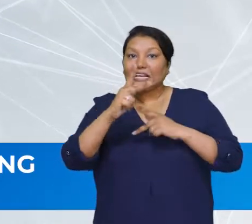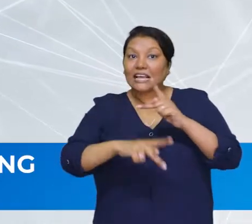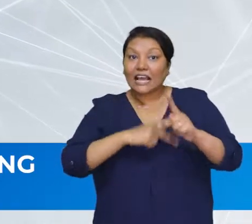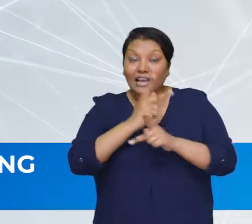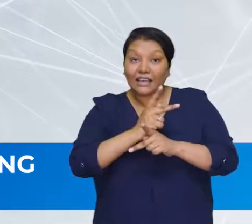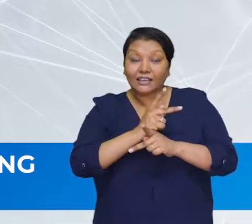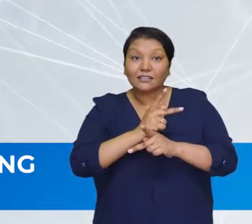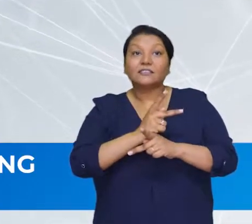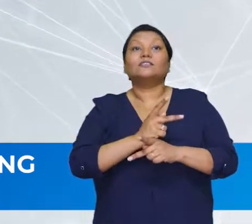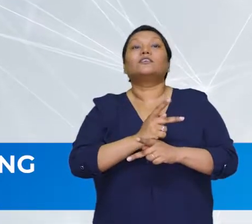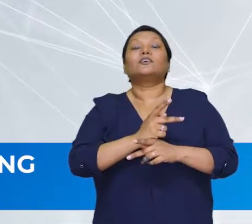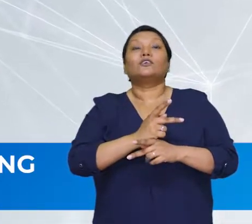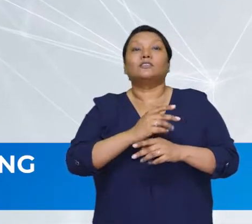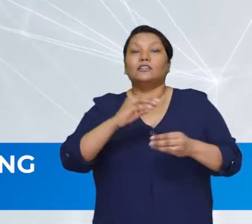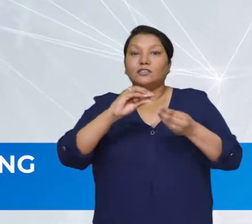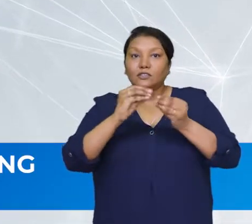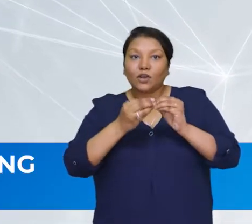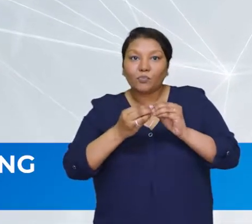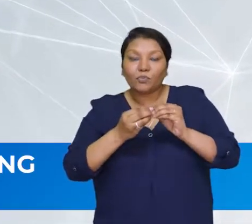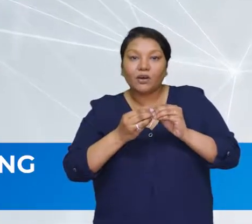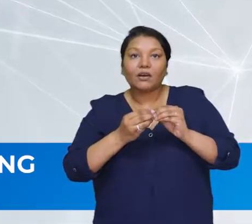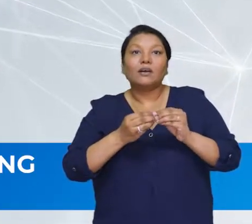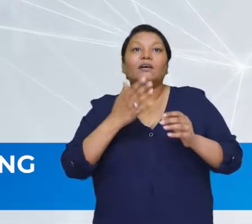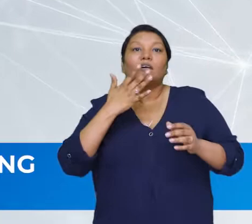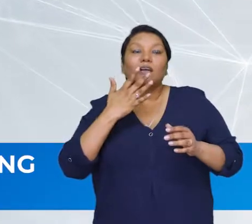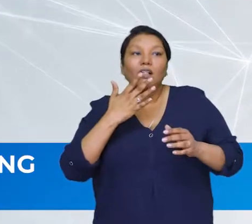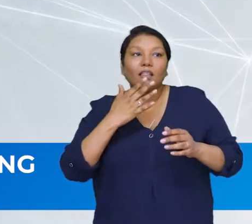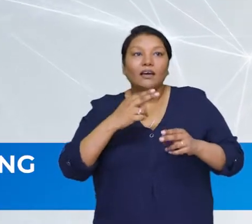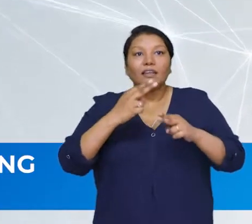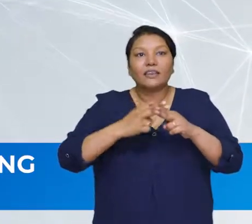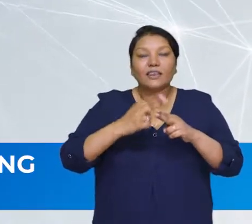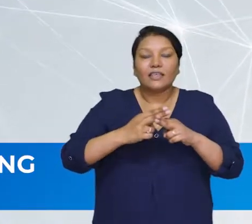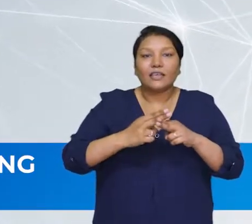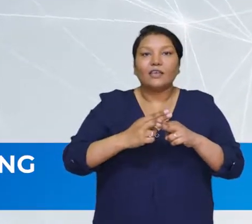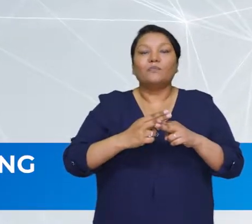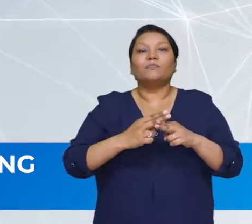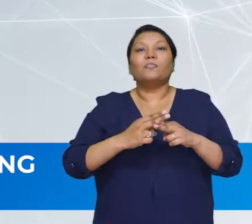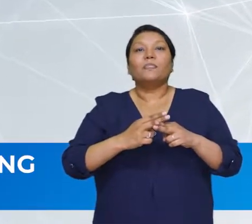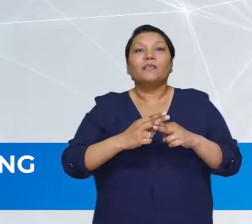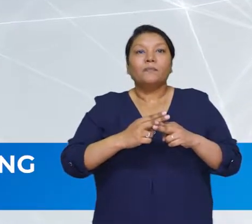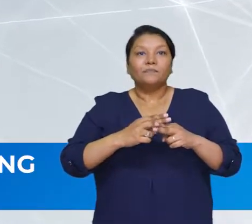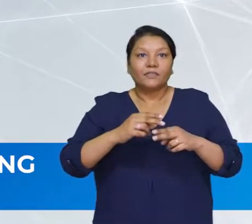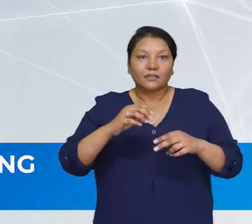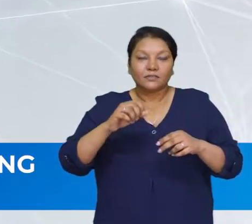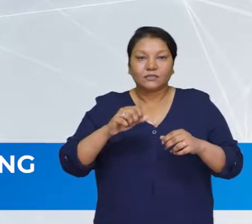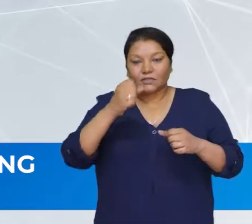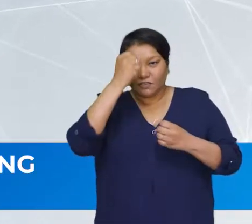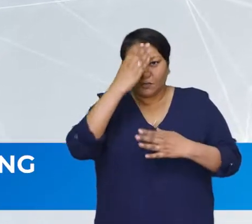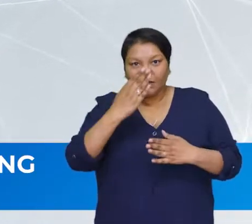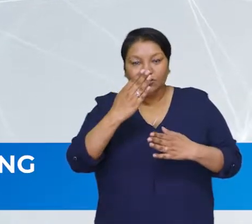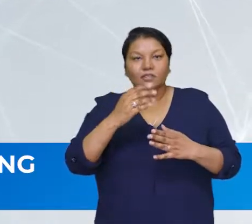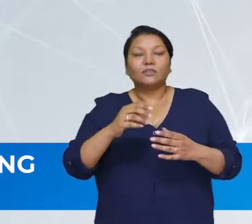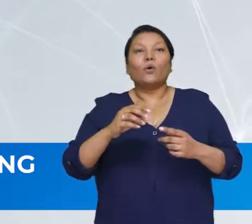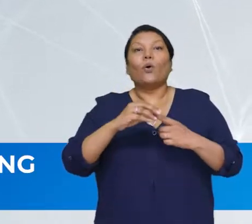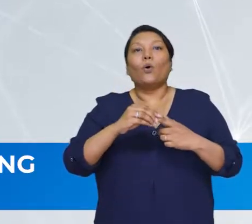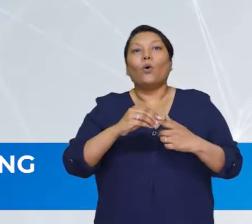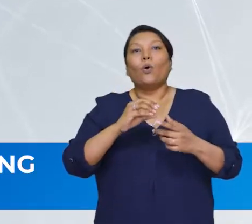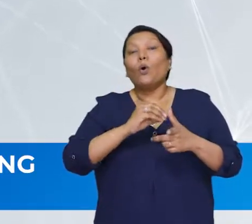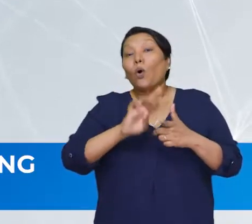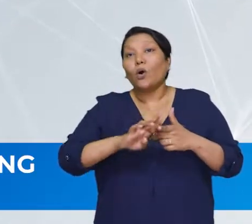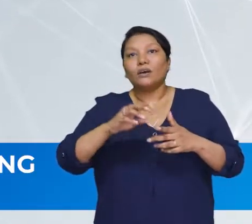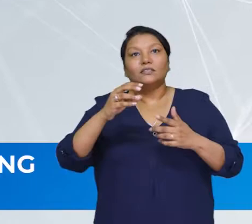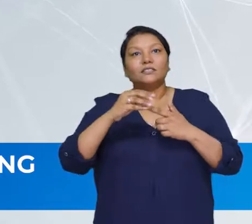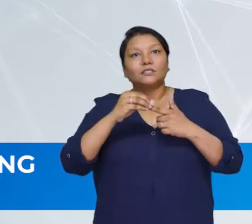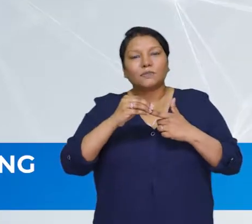device. You can use this information to easily identify your device if it is recovered. When filing a report, make sure to have as much